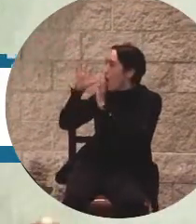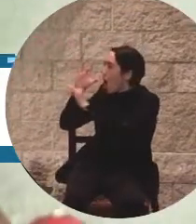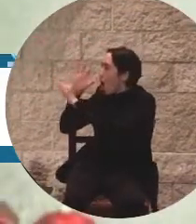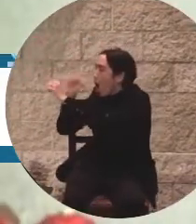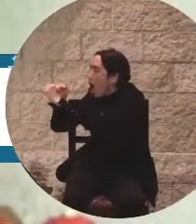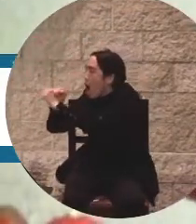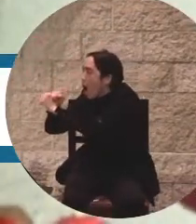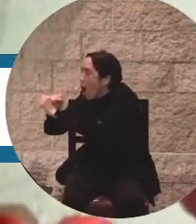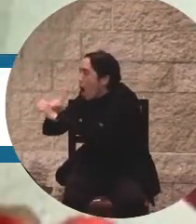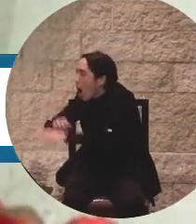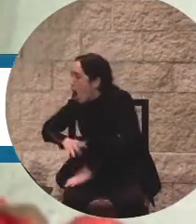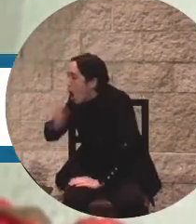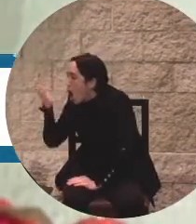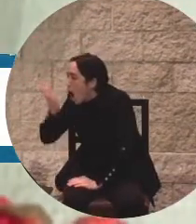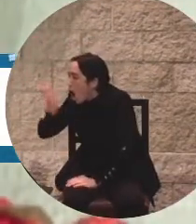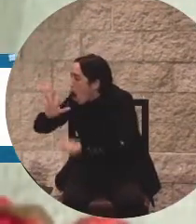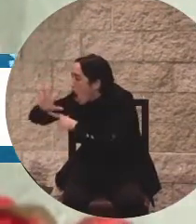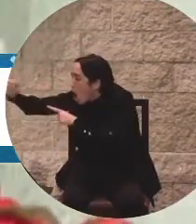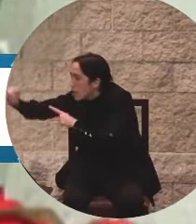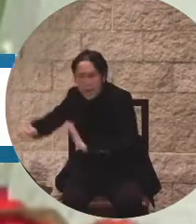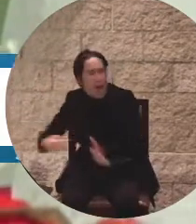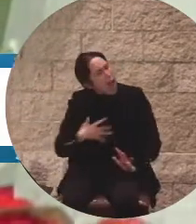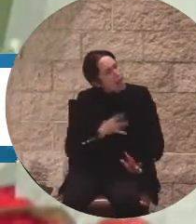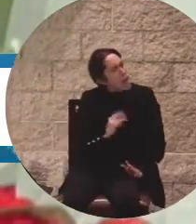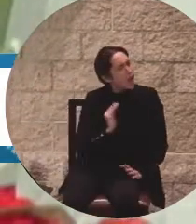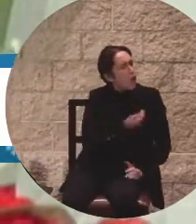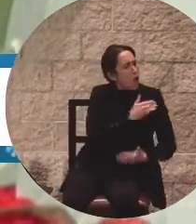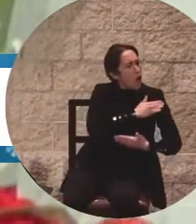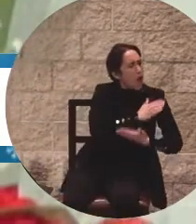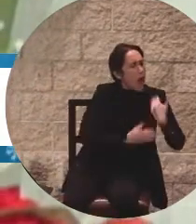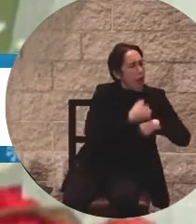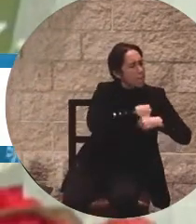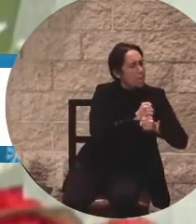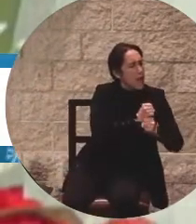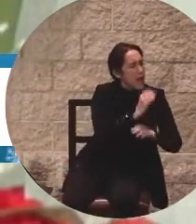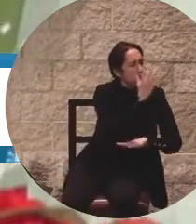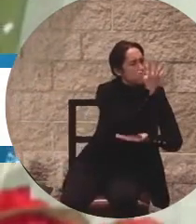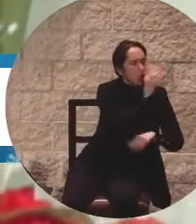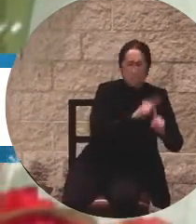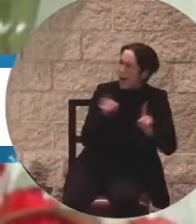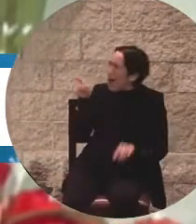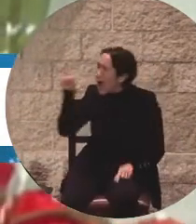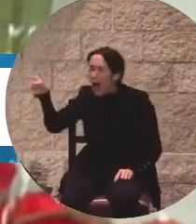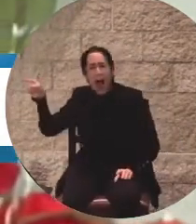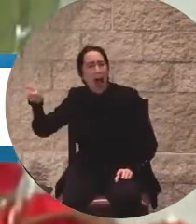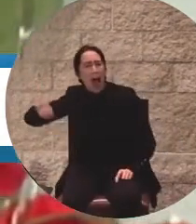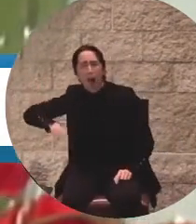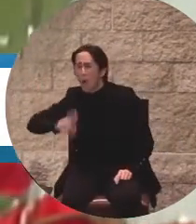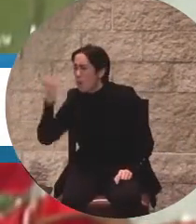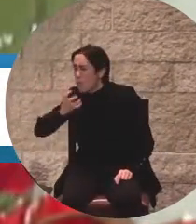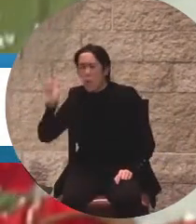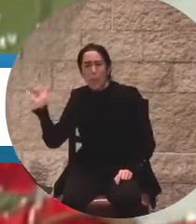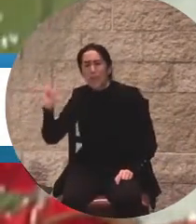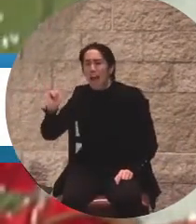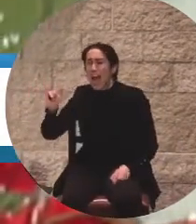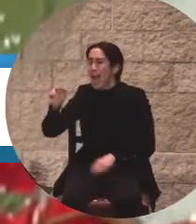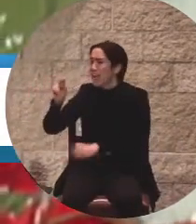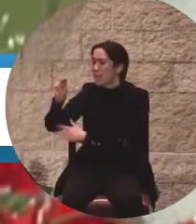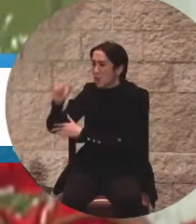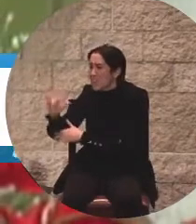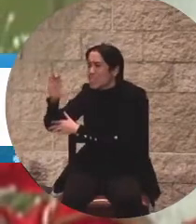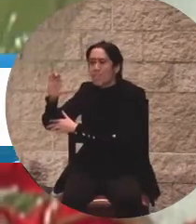seen. I like our beautiful handcrafted tree, but the tinsel was like Manhattan and Vegas